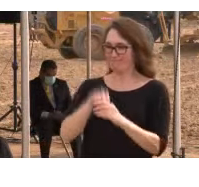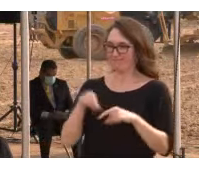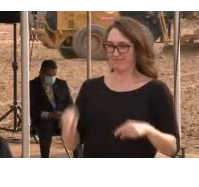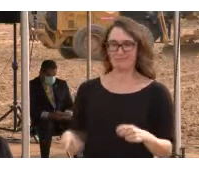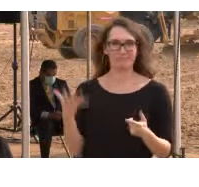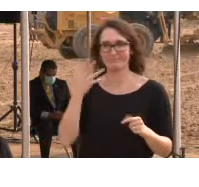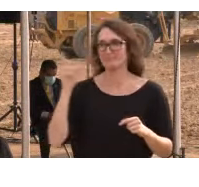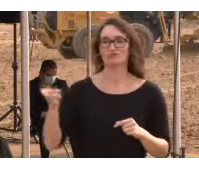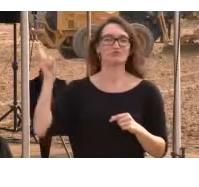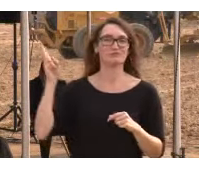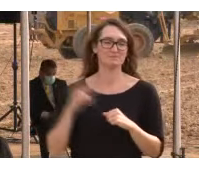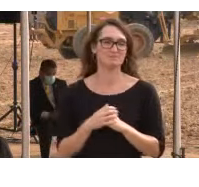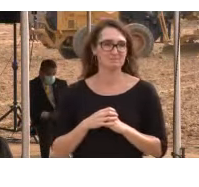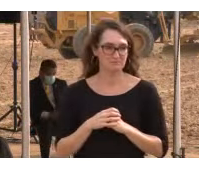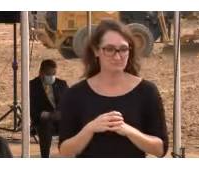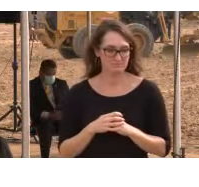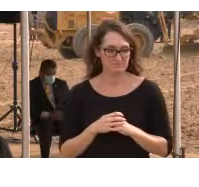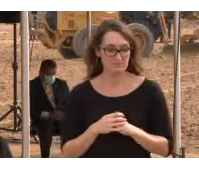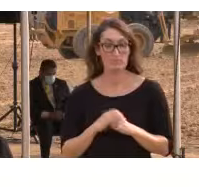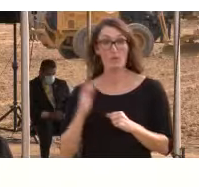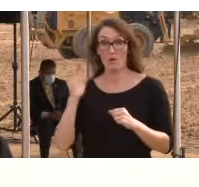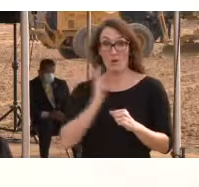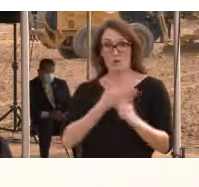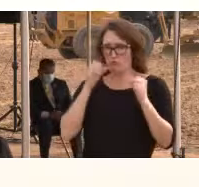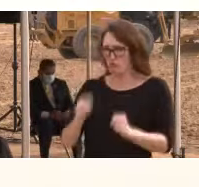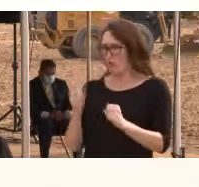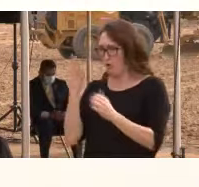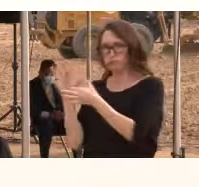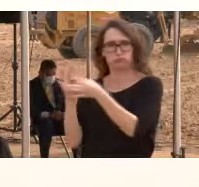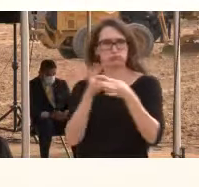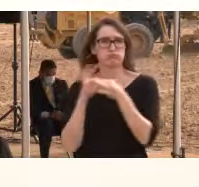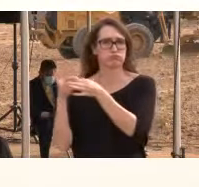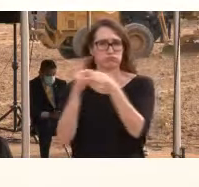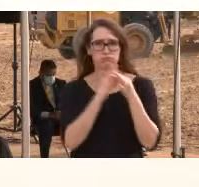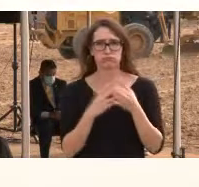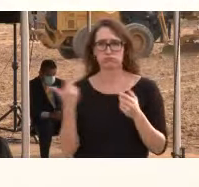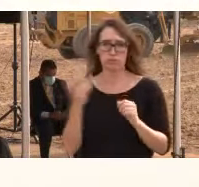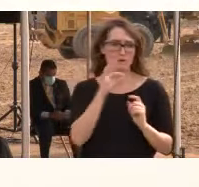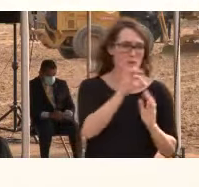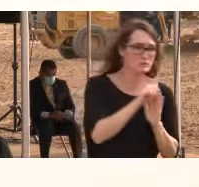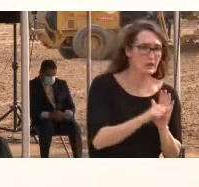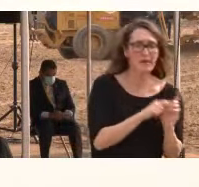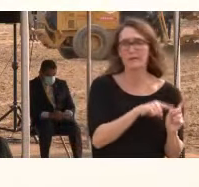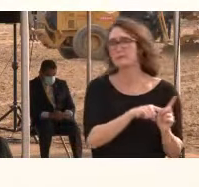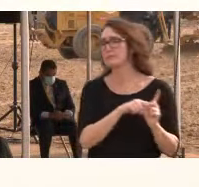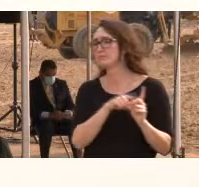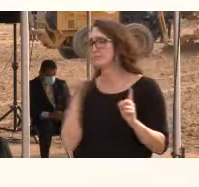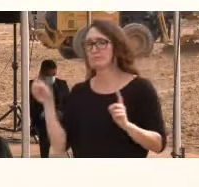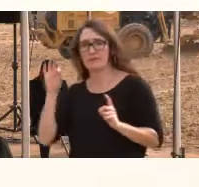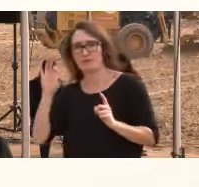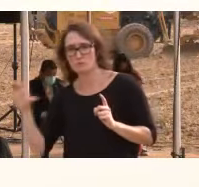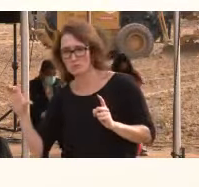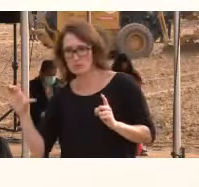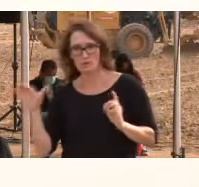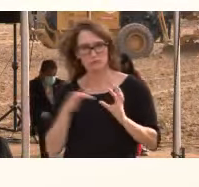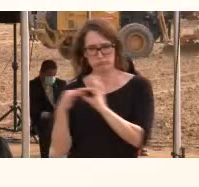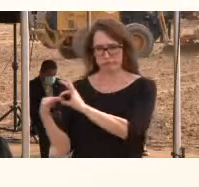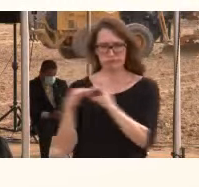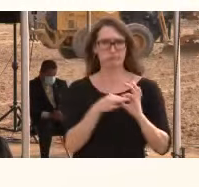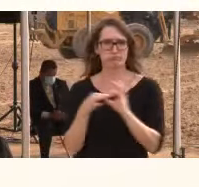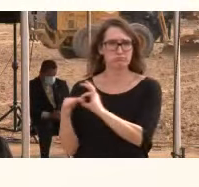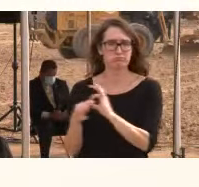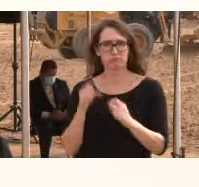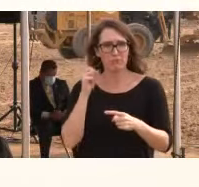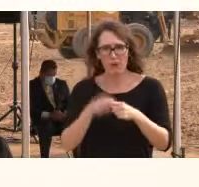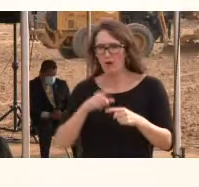event. Our strong collaboration between Fresno State and Fresno City College, as